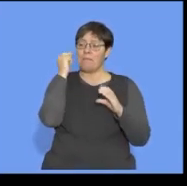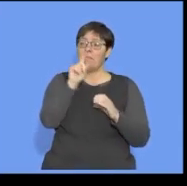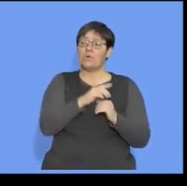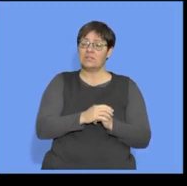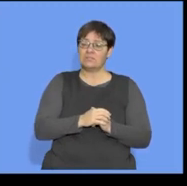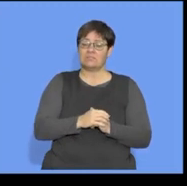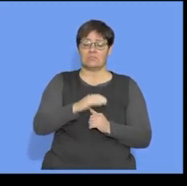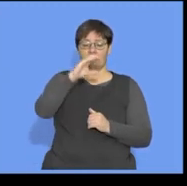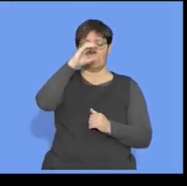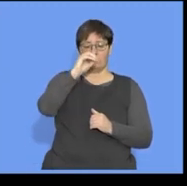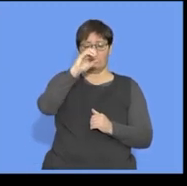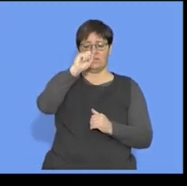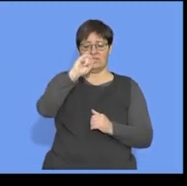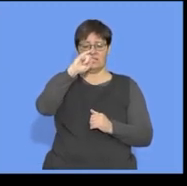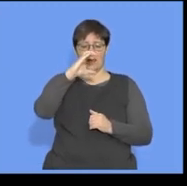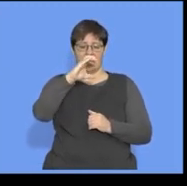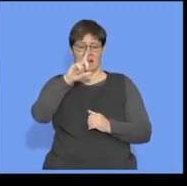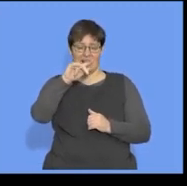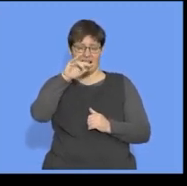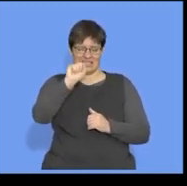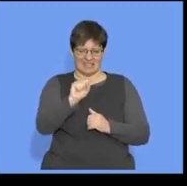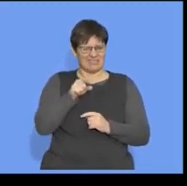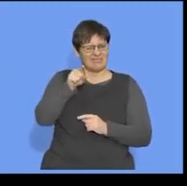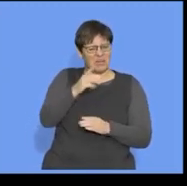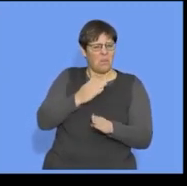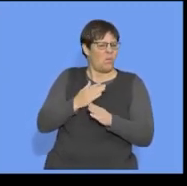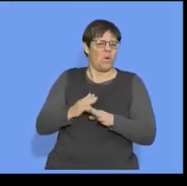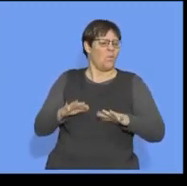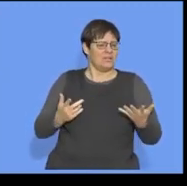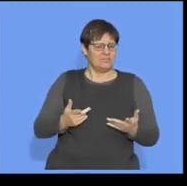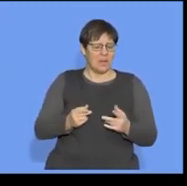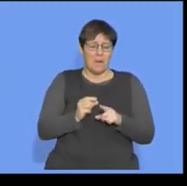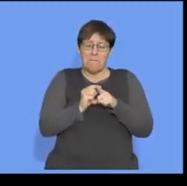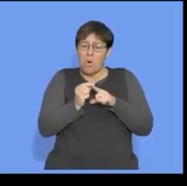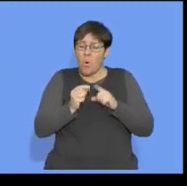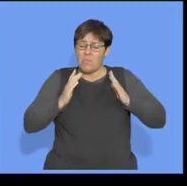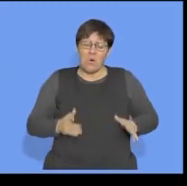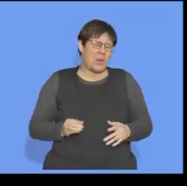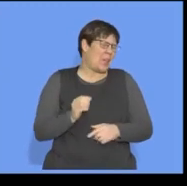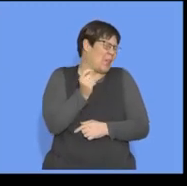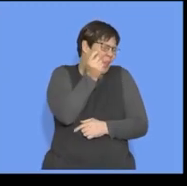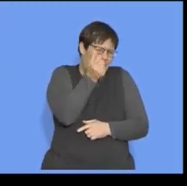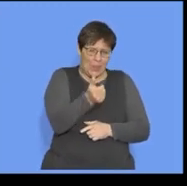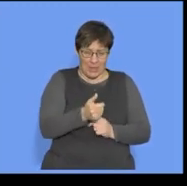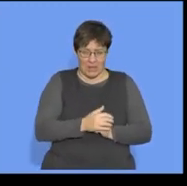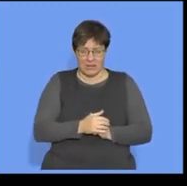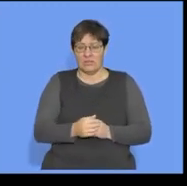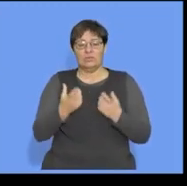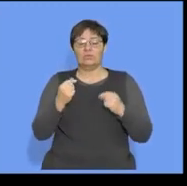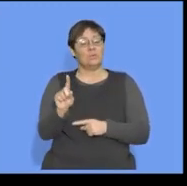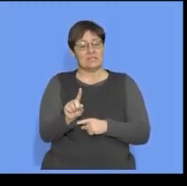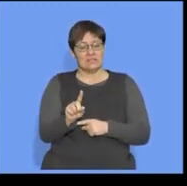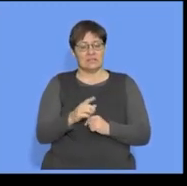that we refer to them as the ossicles. And what are their functions? Like I said, they are the smallest bones. They do